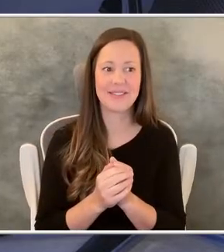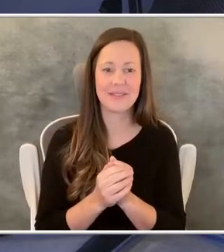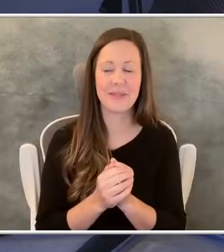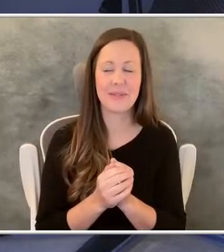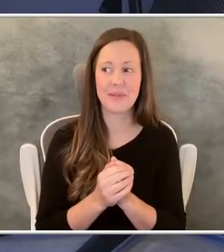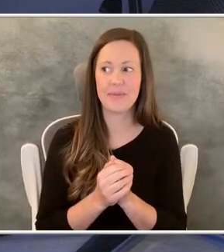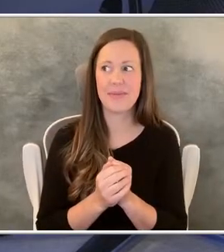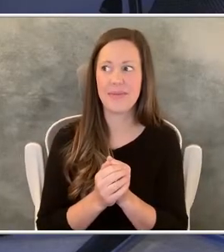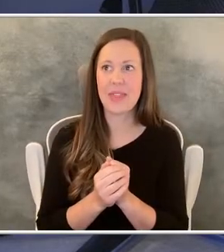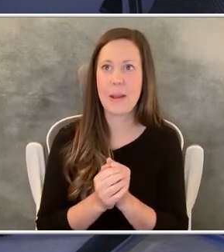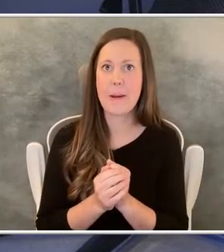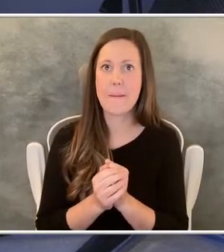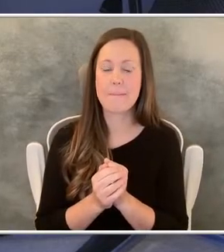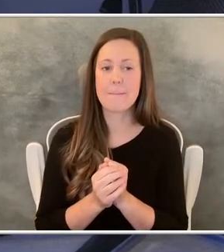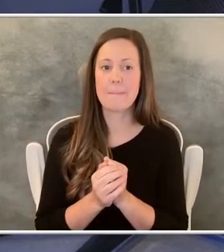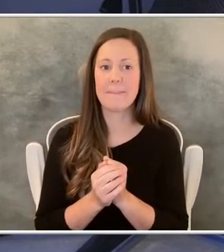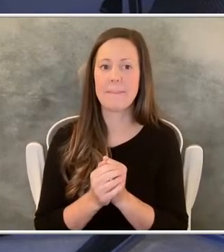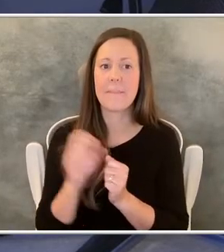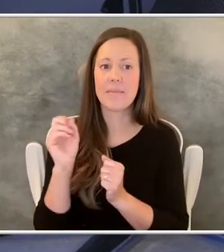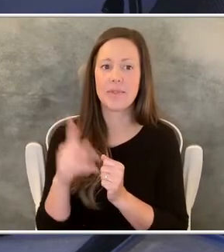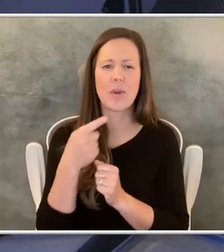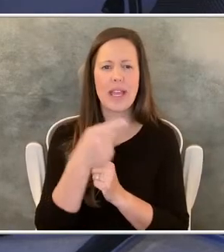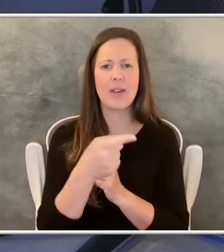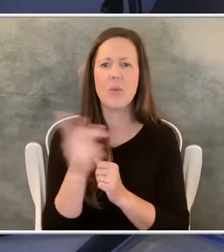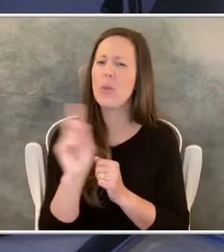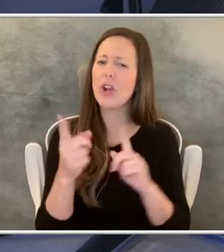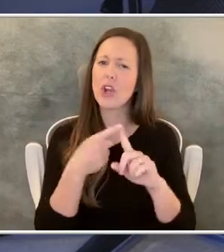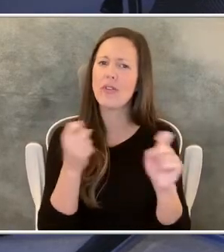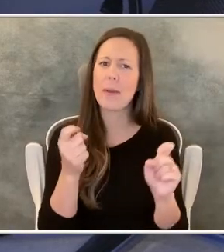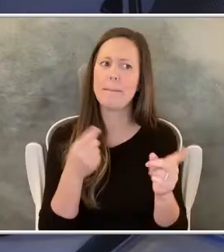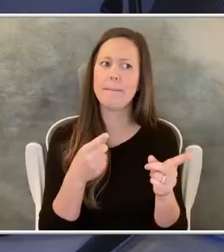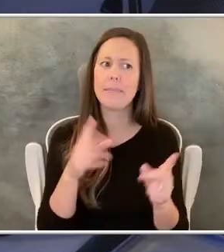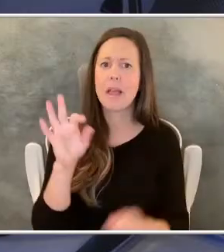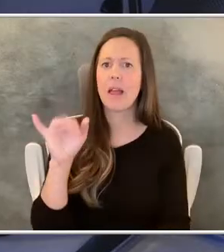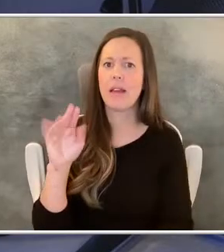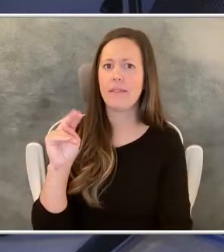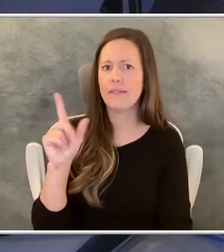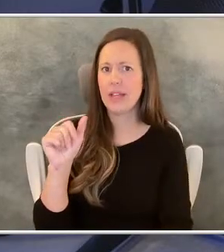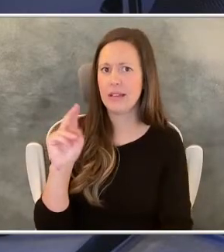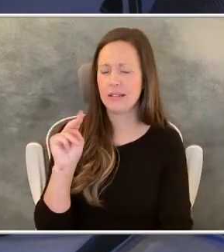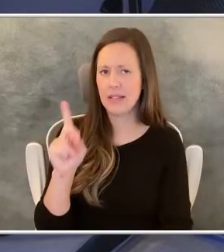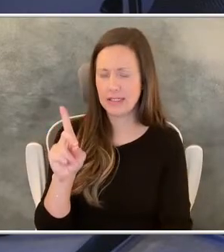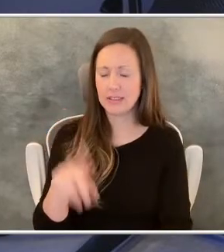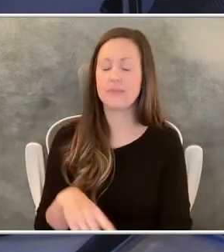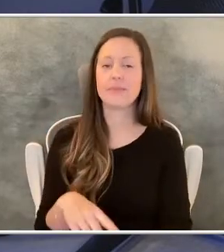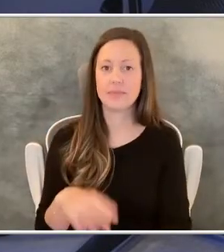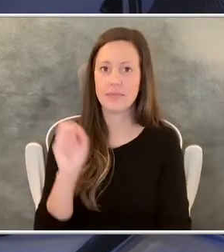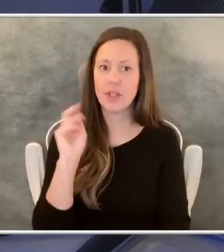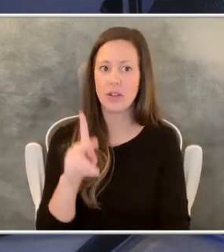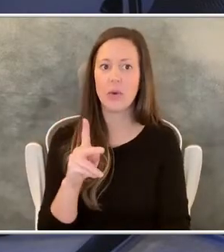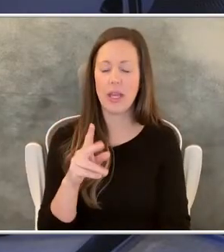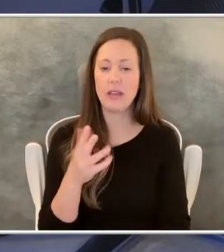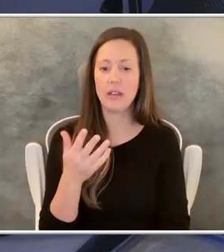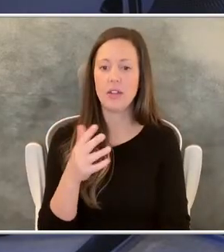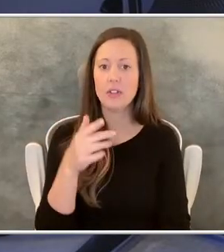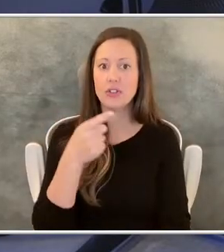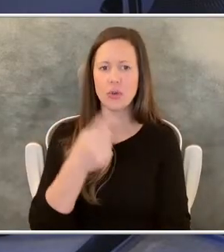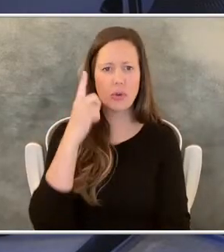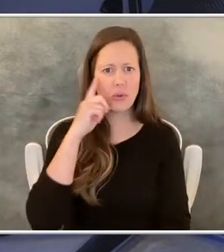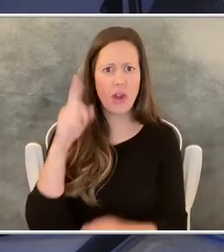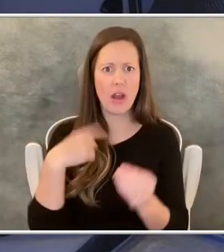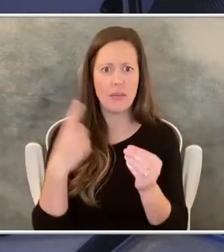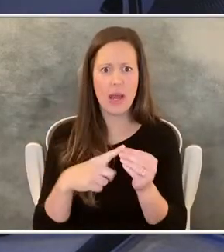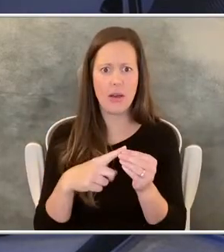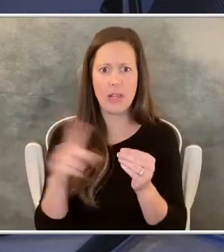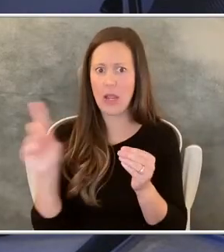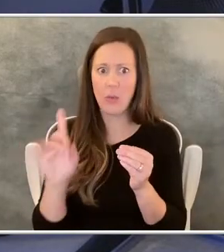So tell me, because you're from, where are you from originally? Finland. Okay, so then you were concerned, there were thoughts about where you were going to find your